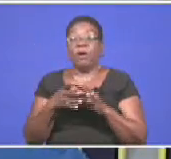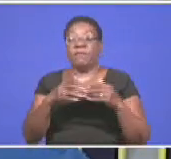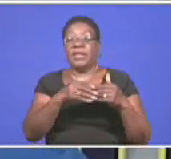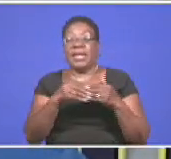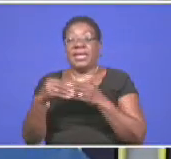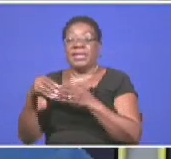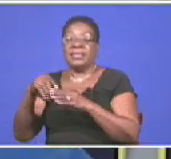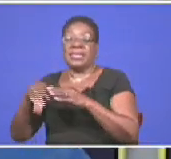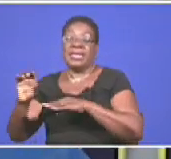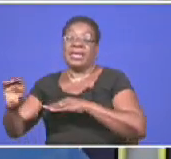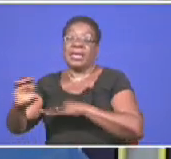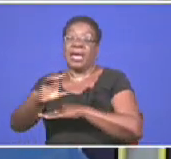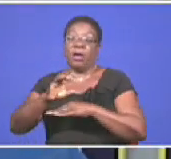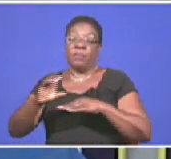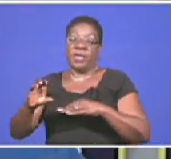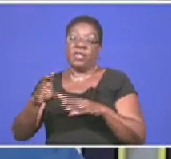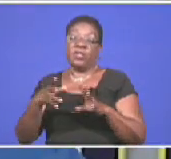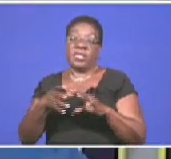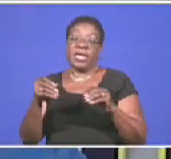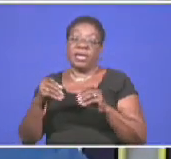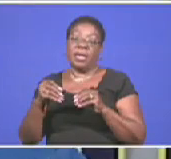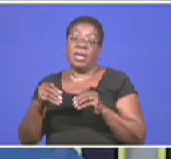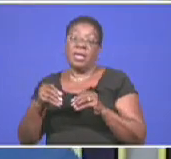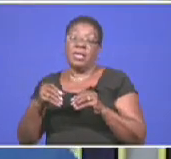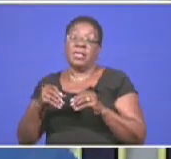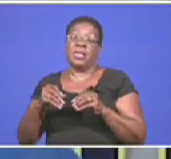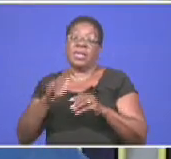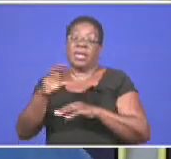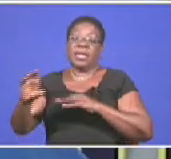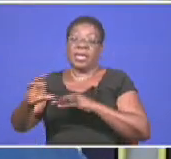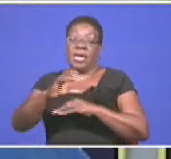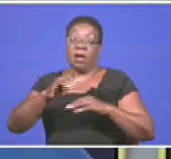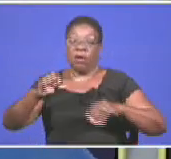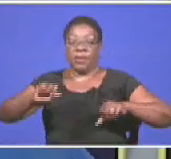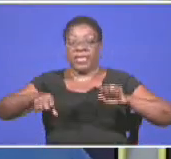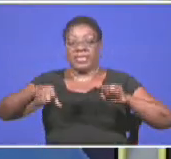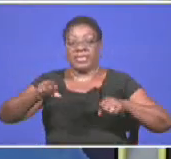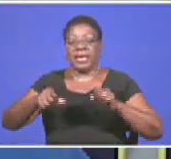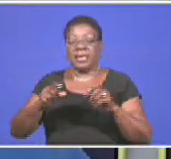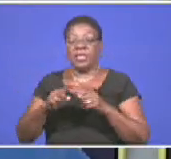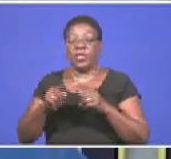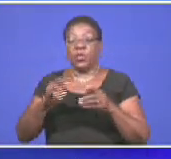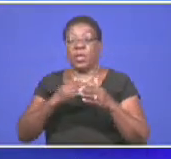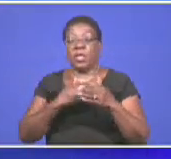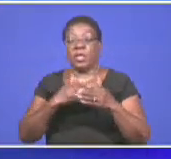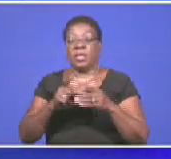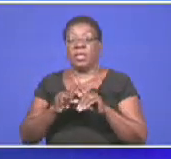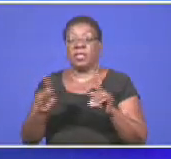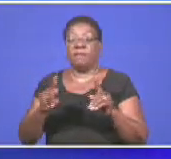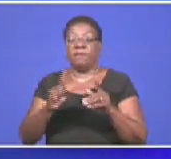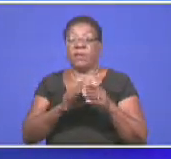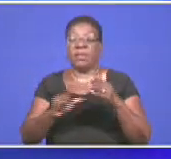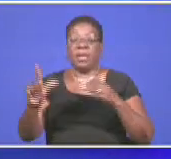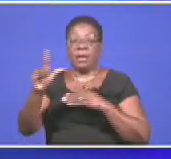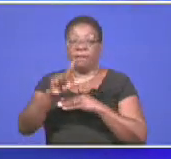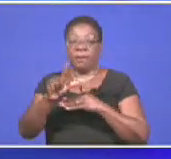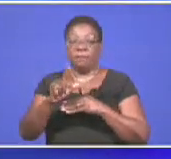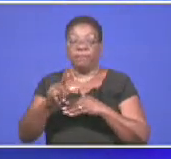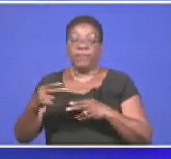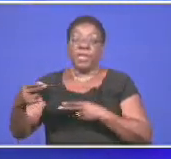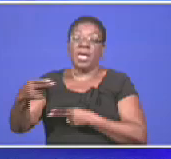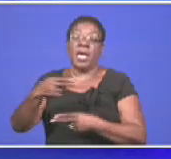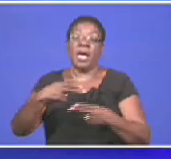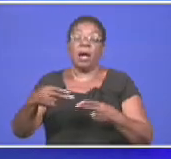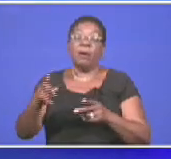in the Caribbean to take Caribbean cycling to different levels. A Hurricane Dorian relief